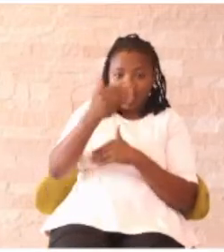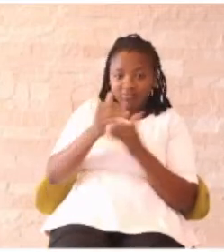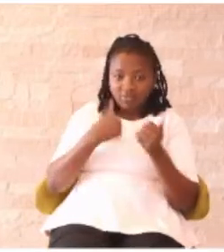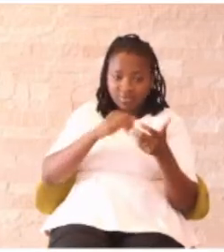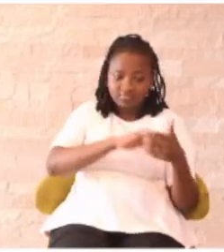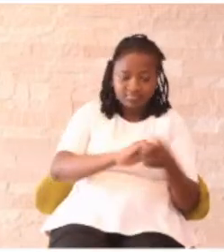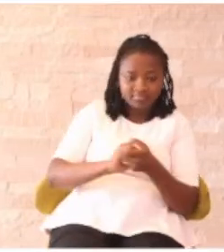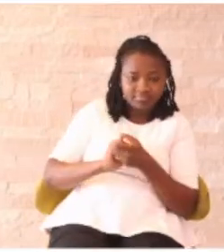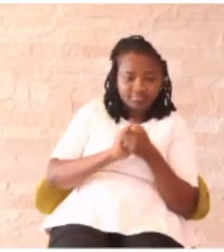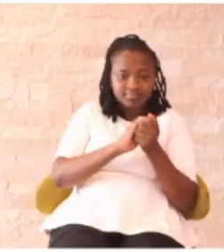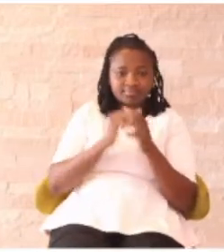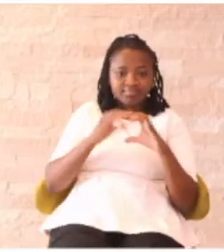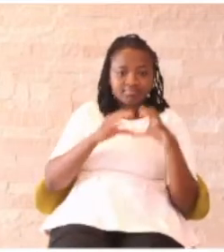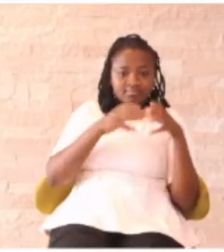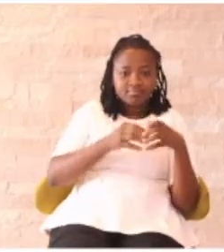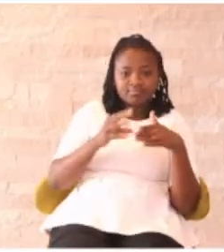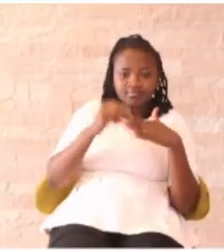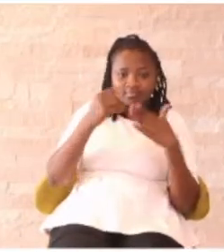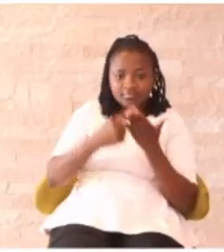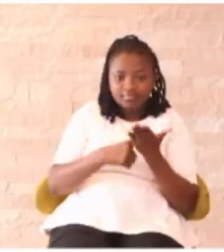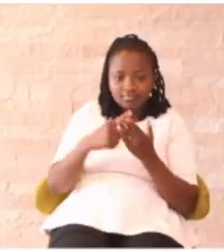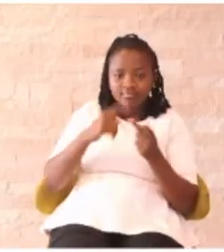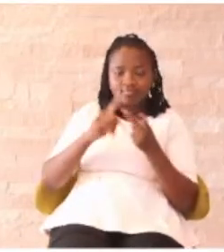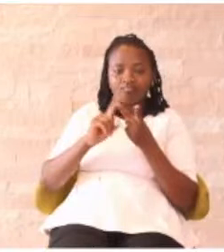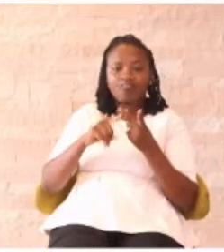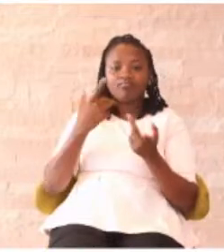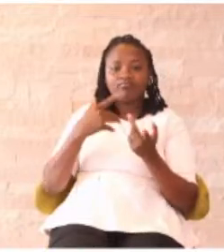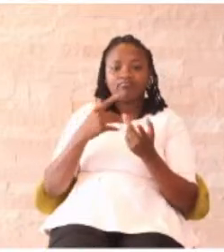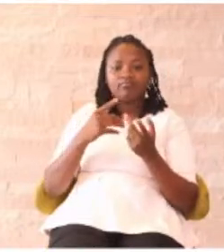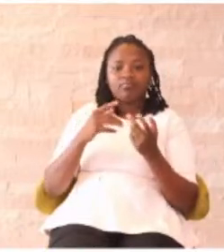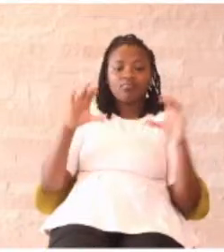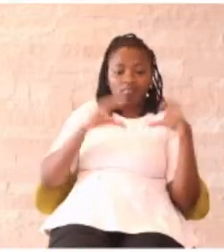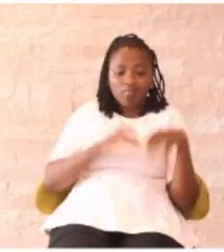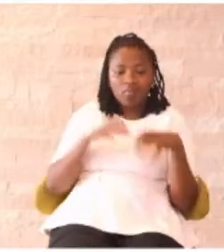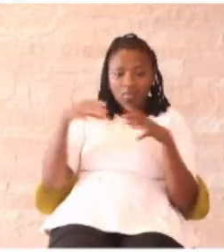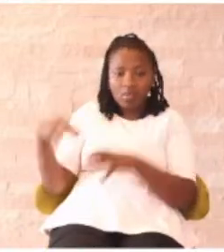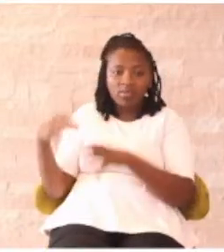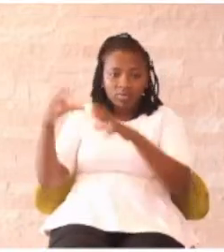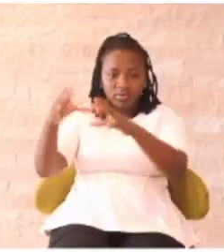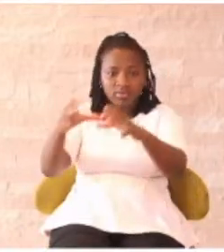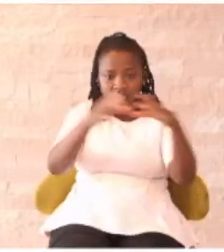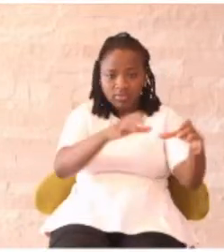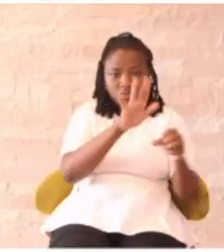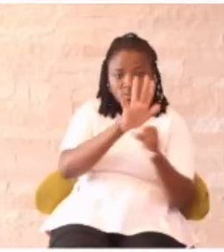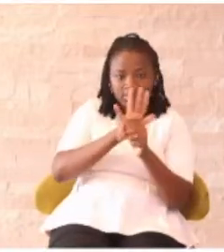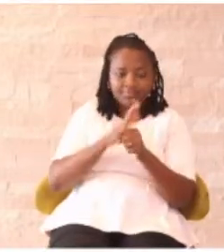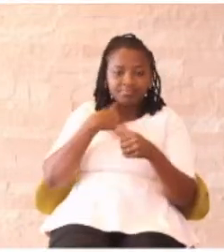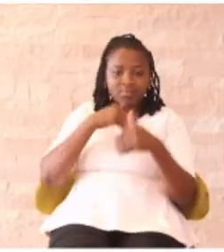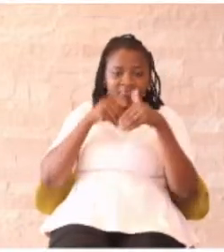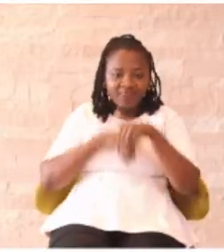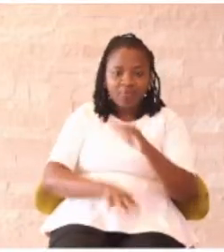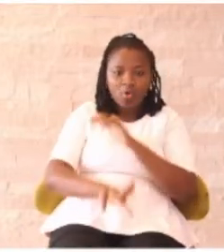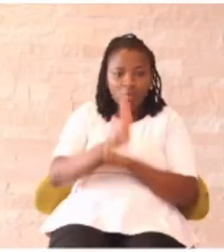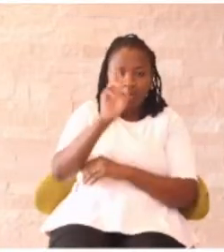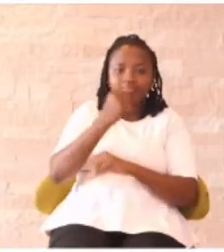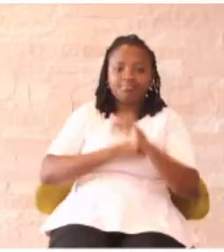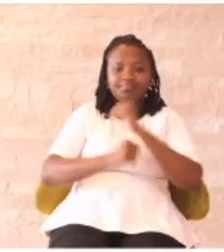community dialogues, in male engagement trainings, communities have done follow-up actions on